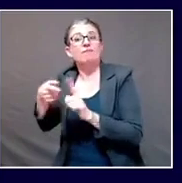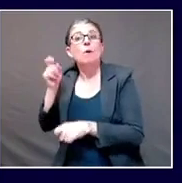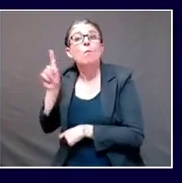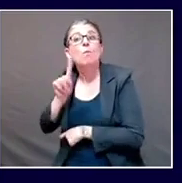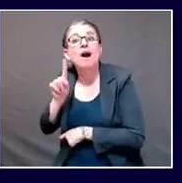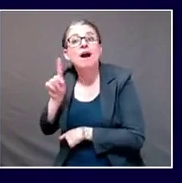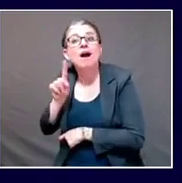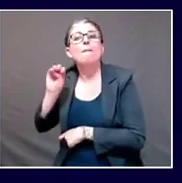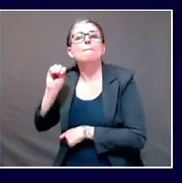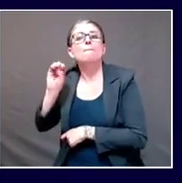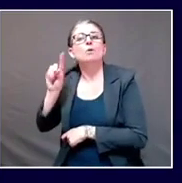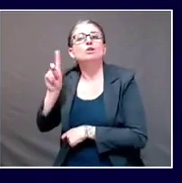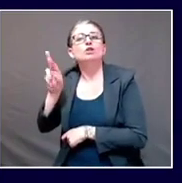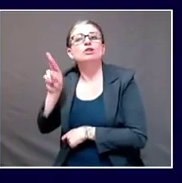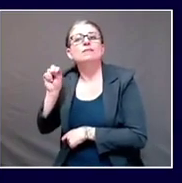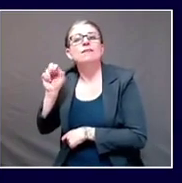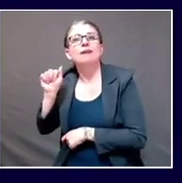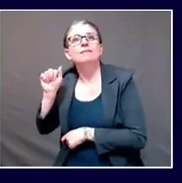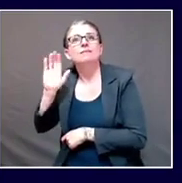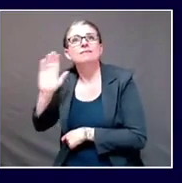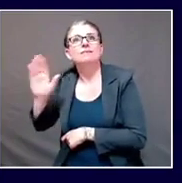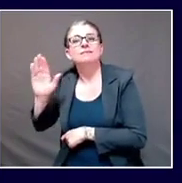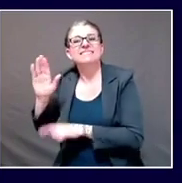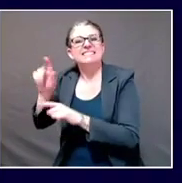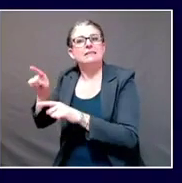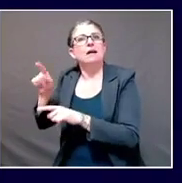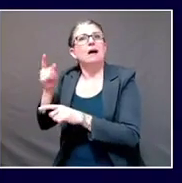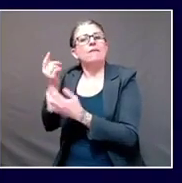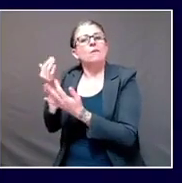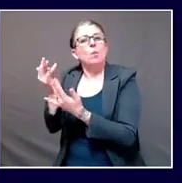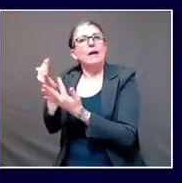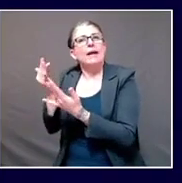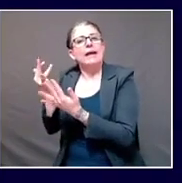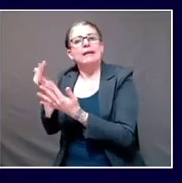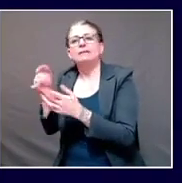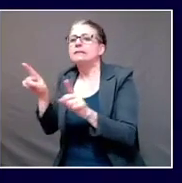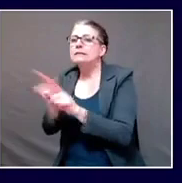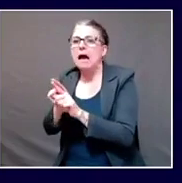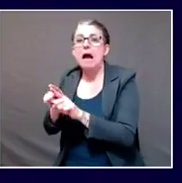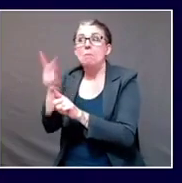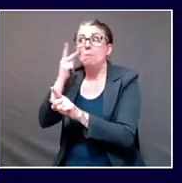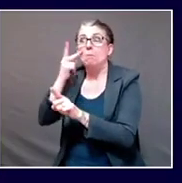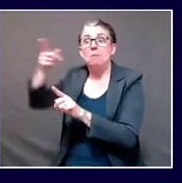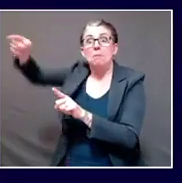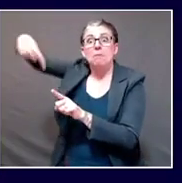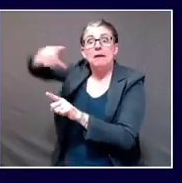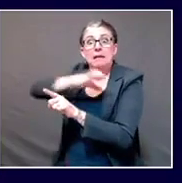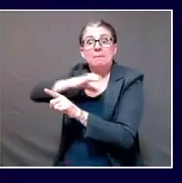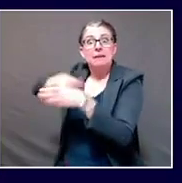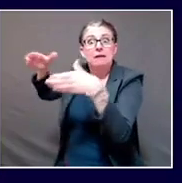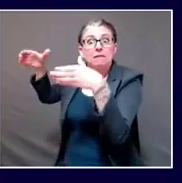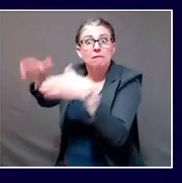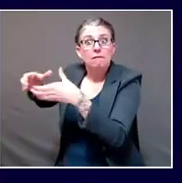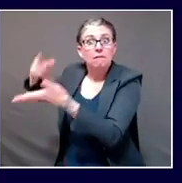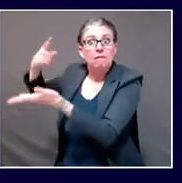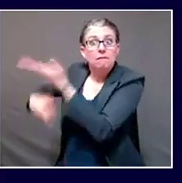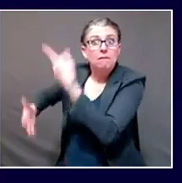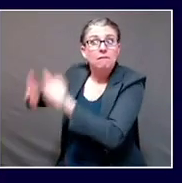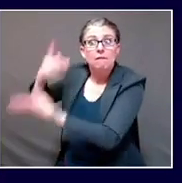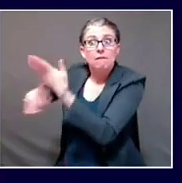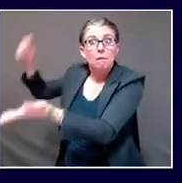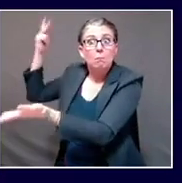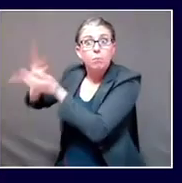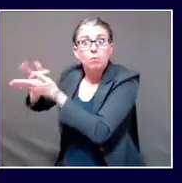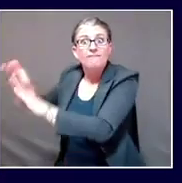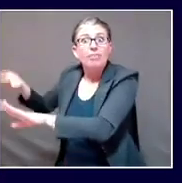upcoming week. In a recently issued press release, as well as on our website, we provide further details on the breakdown